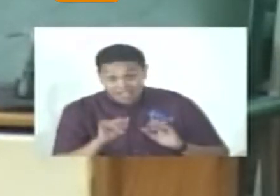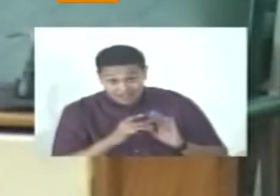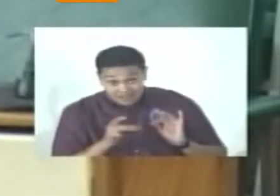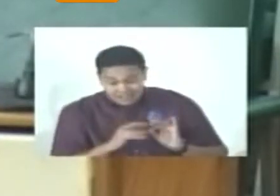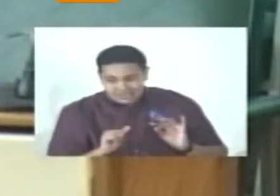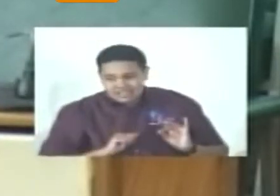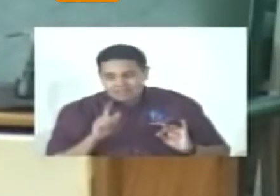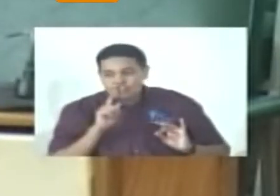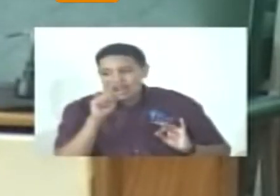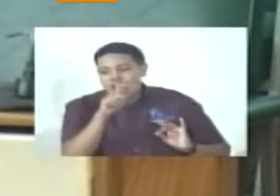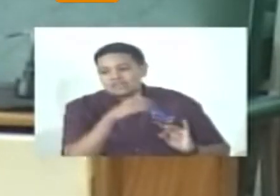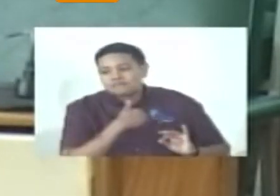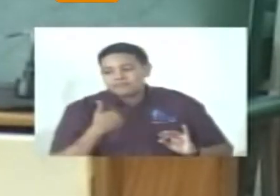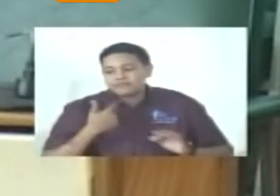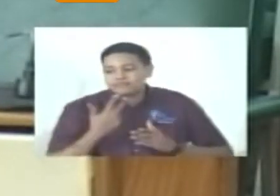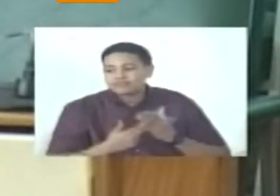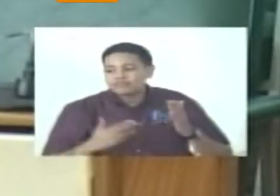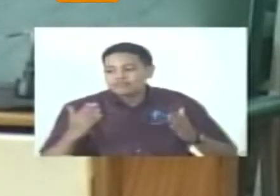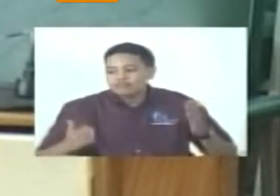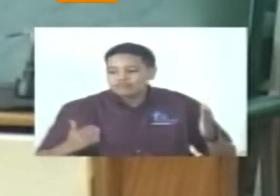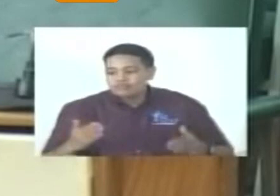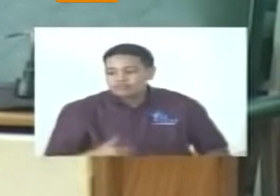I ask members on both sides.